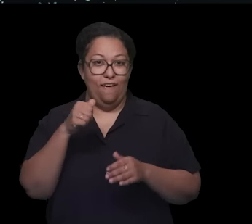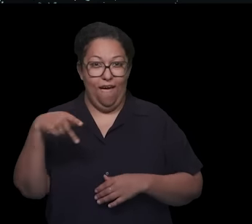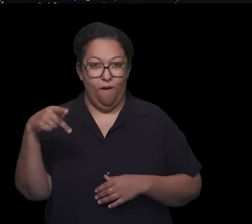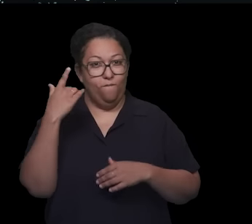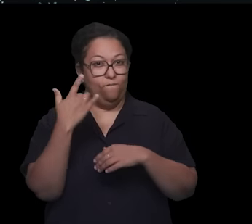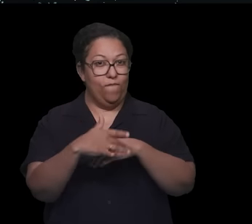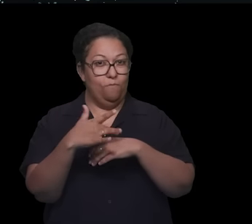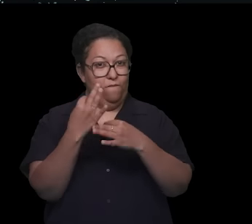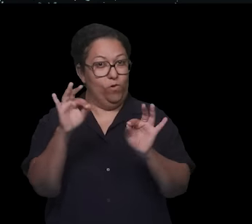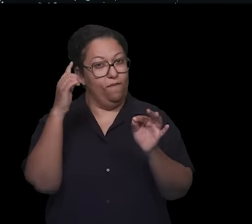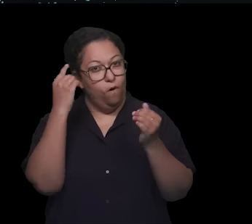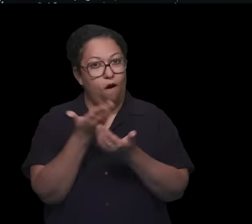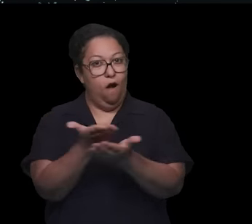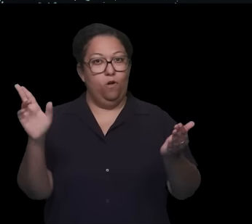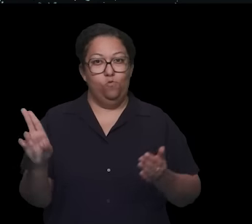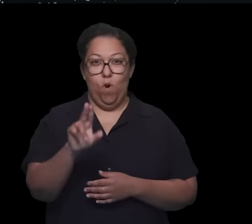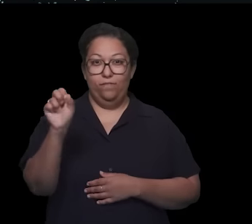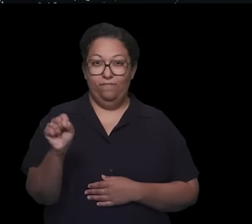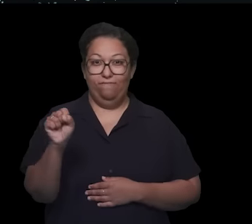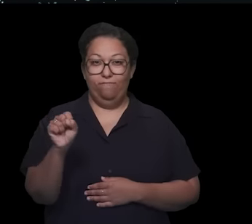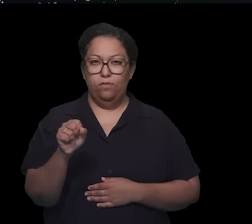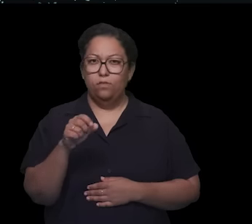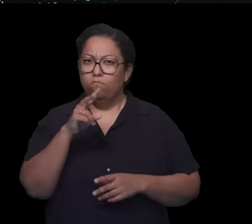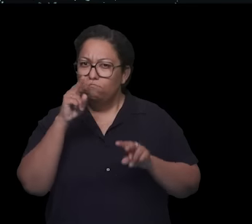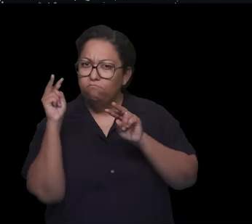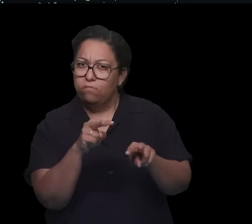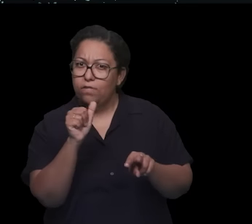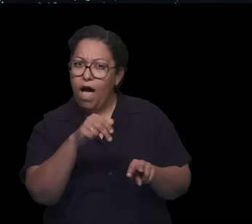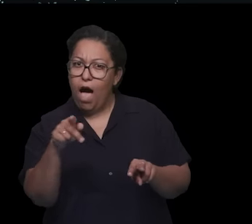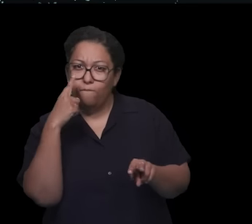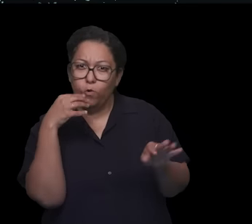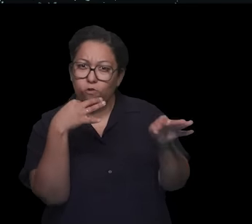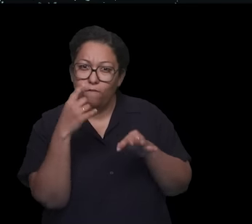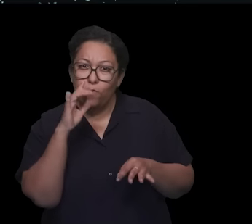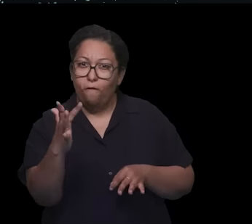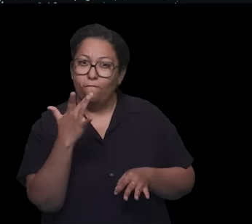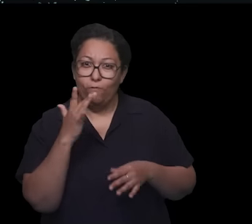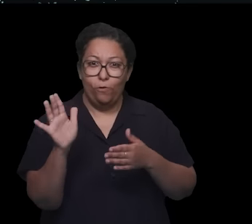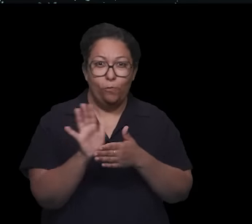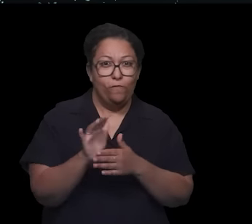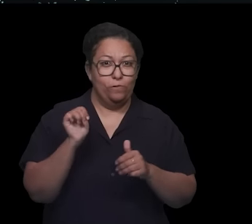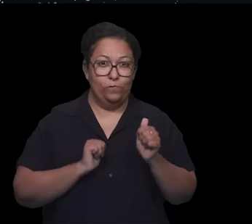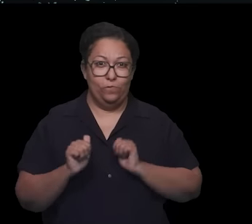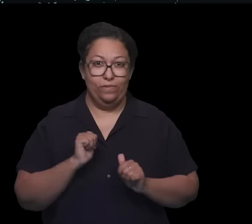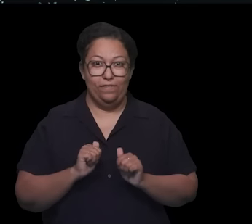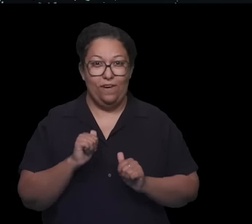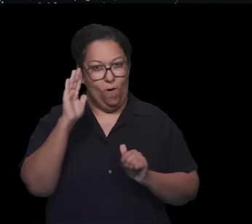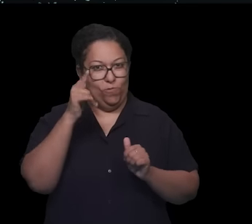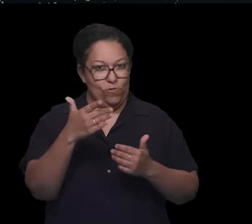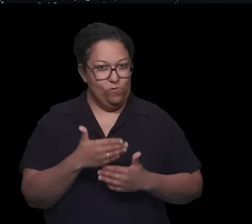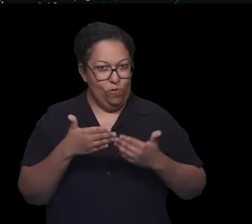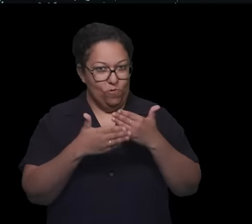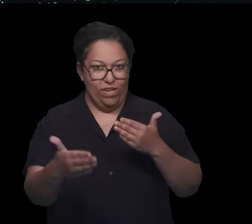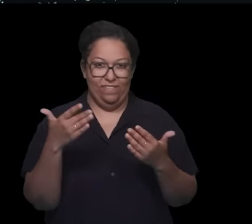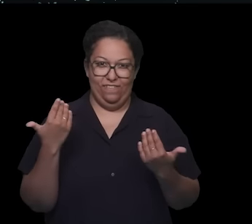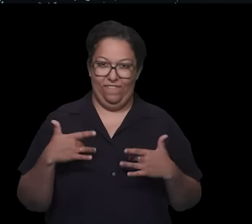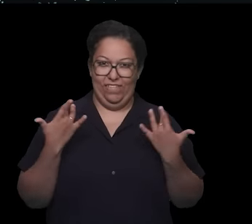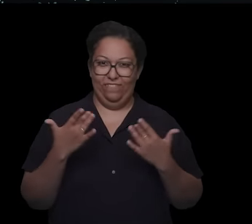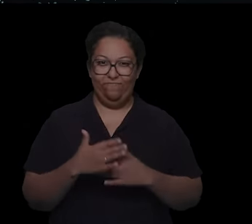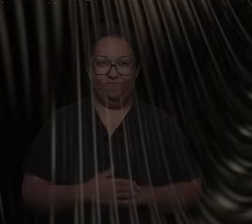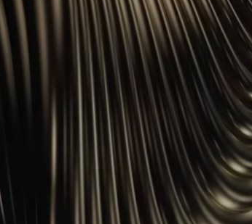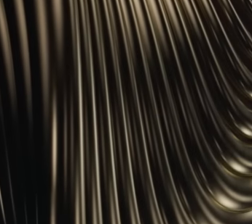Access app free and available to everyone in the U.S. Be sure to check out the app for descriptions to your favorite movies and shows, and I hope you enjoy the